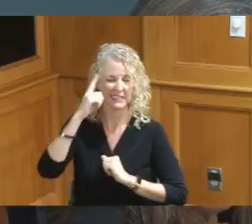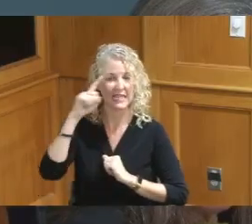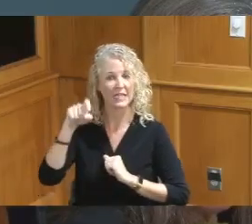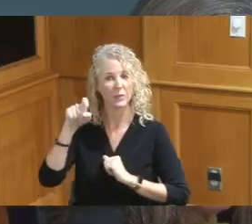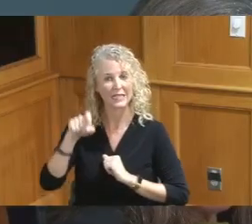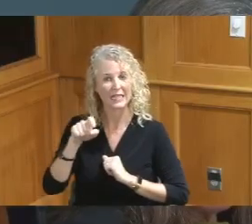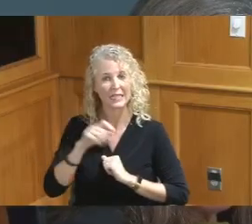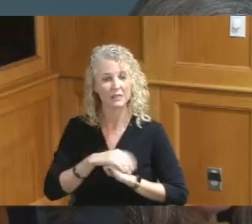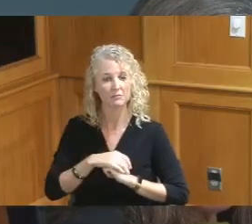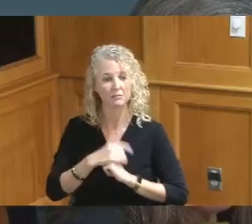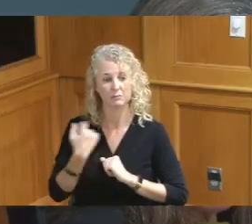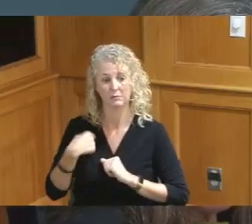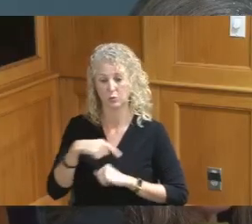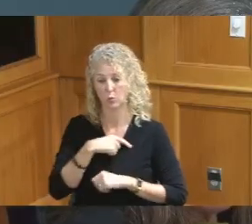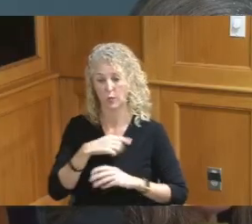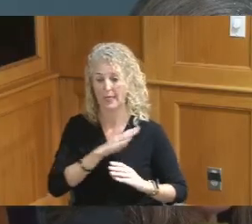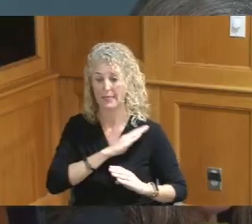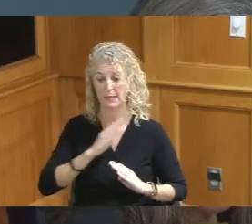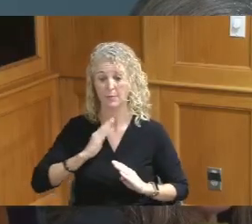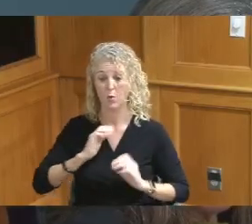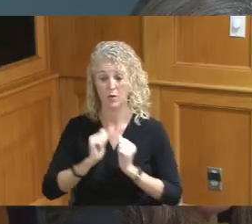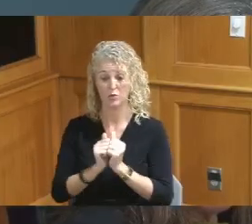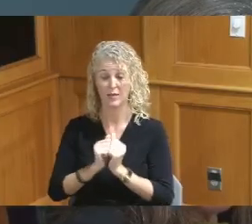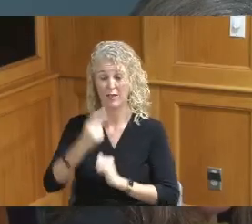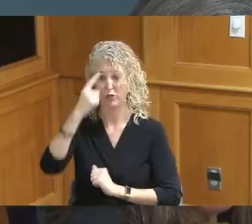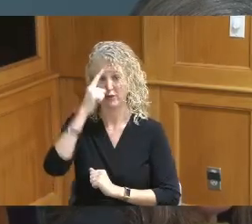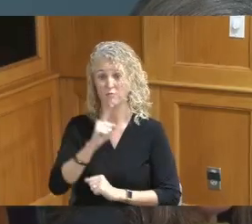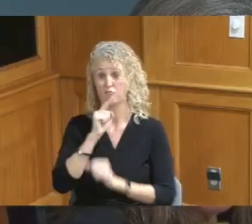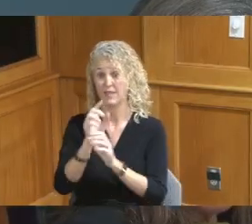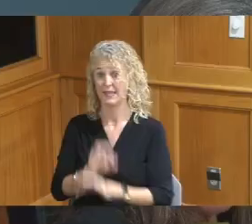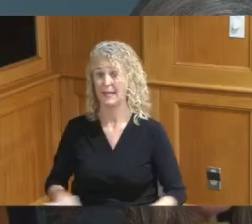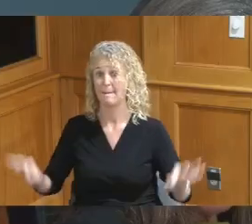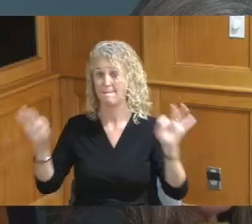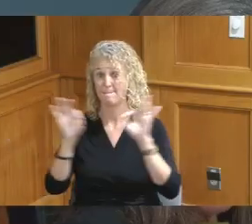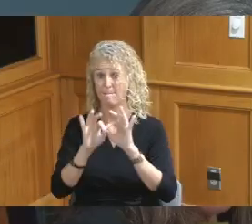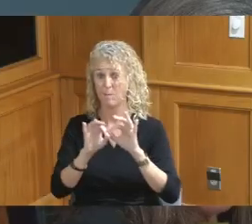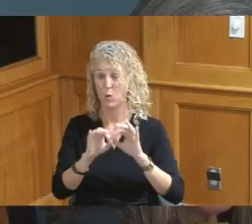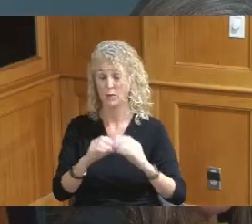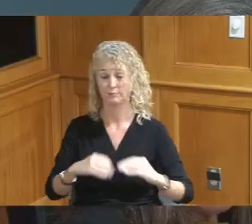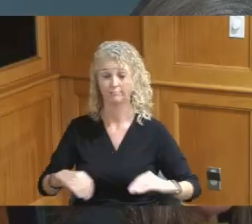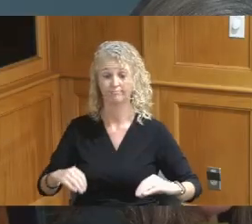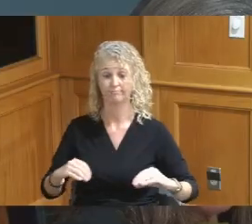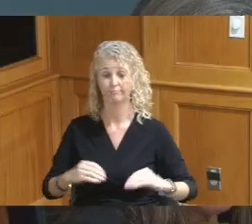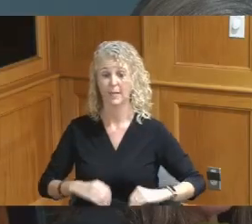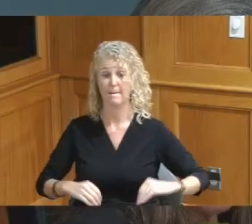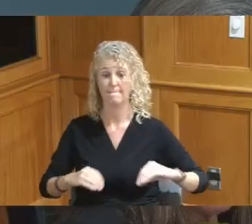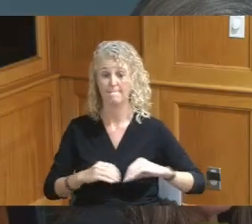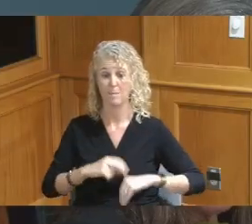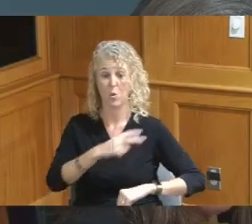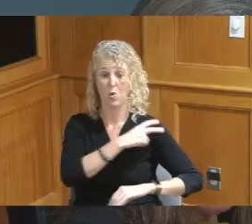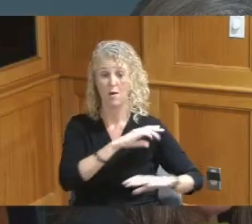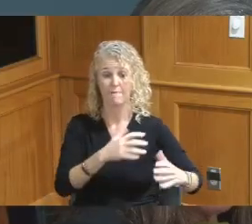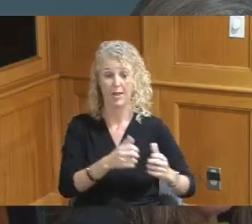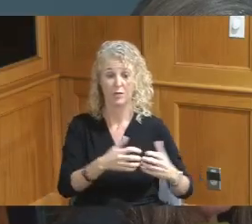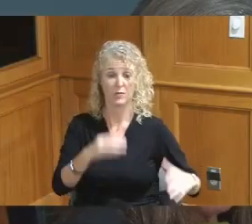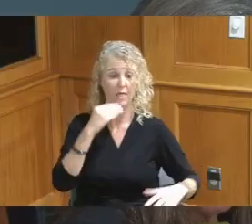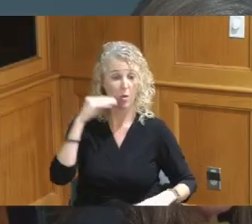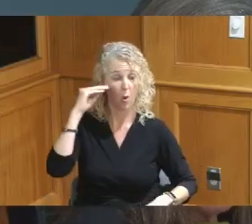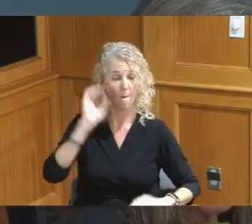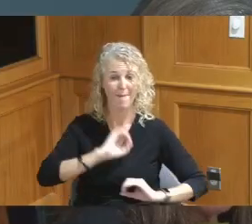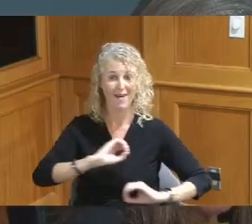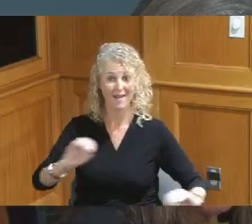need to, if we as a board think it's really important that veterans get off the street and have some places,